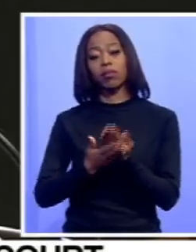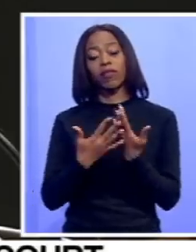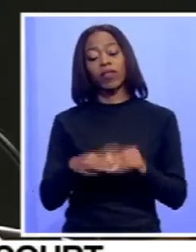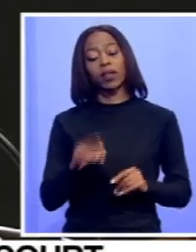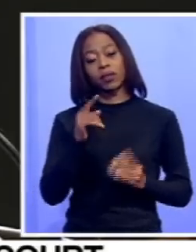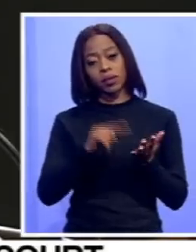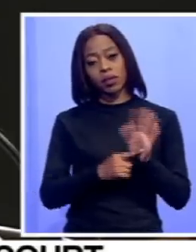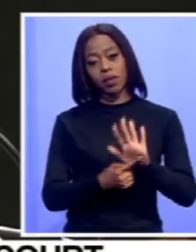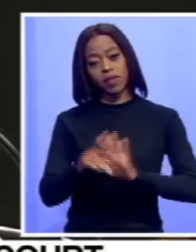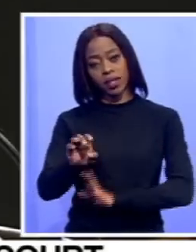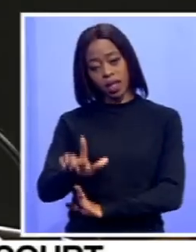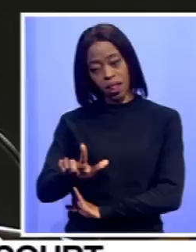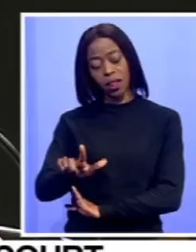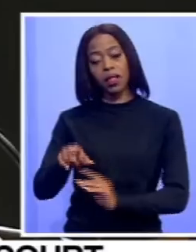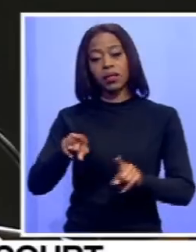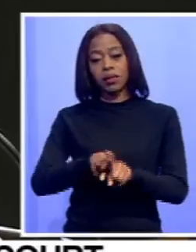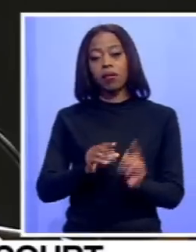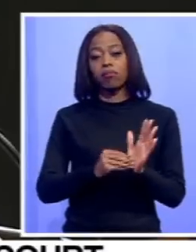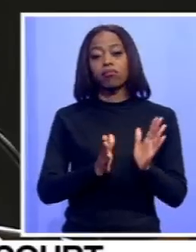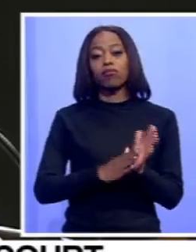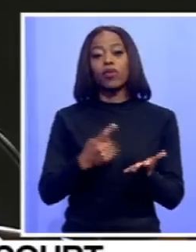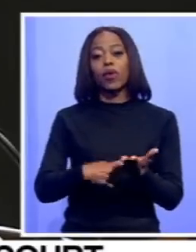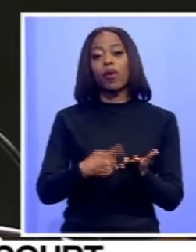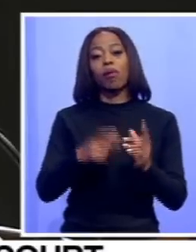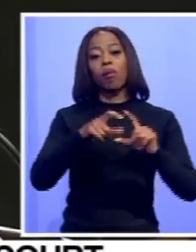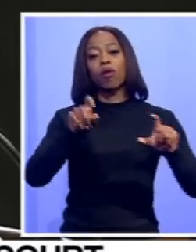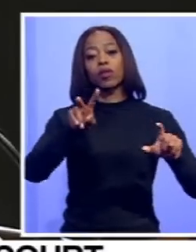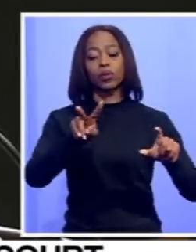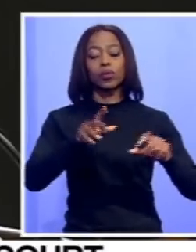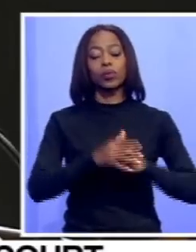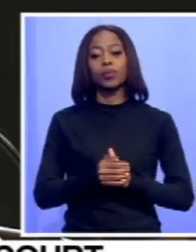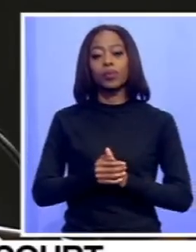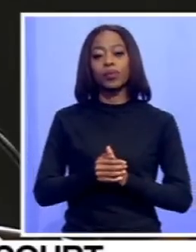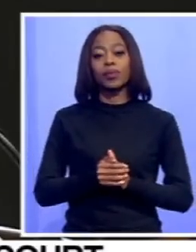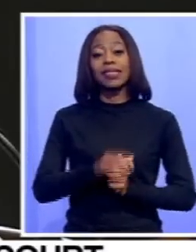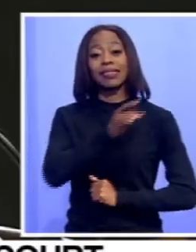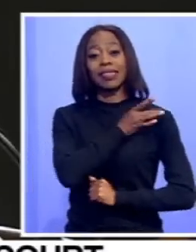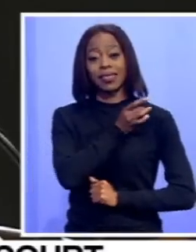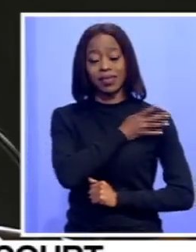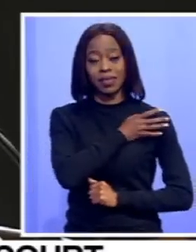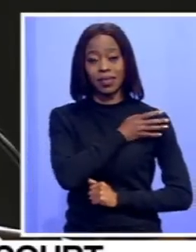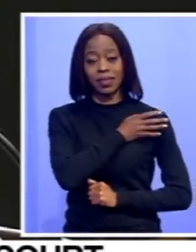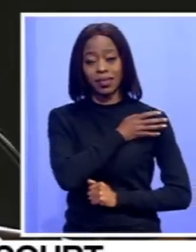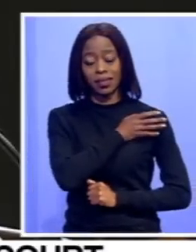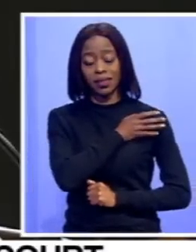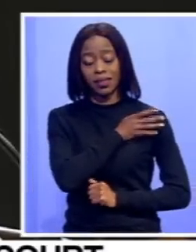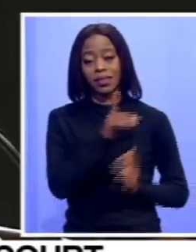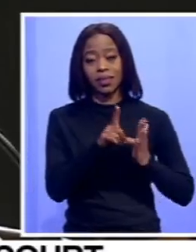L and expressly recorded in paragraph 2 that, quote, on Saturday,